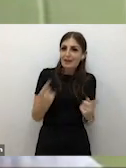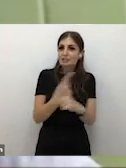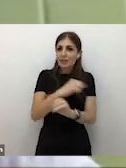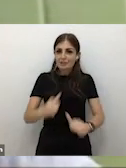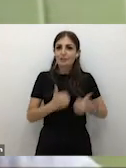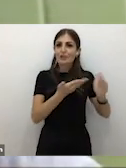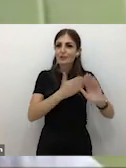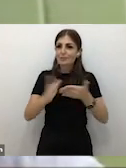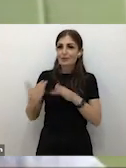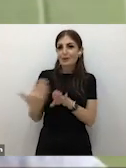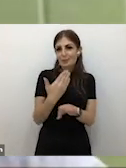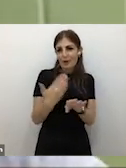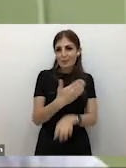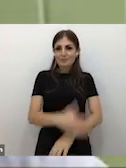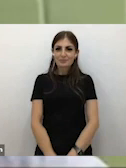and communities.